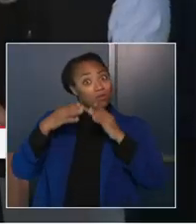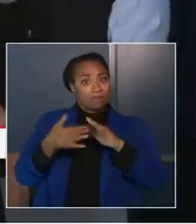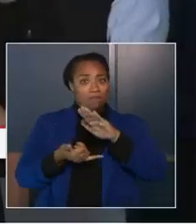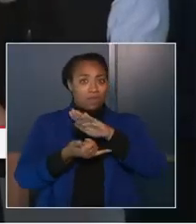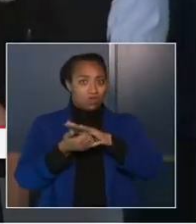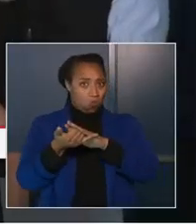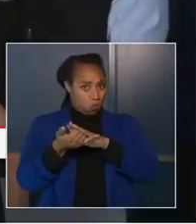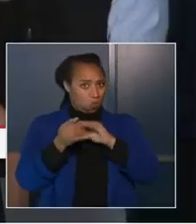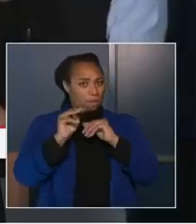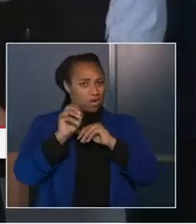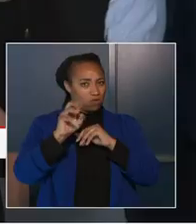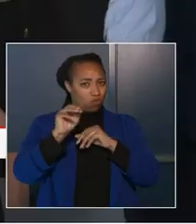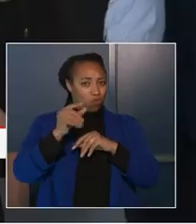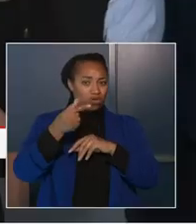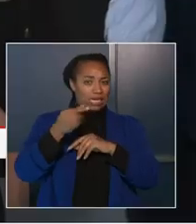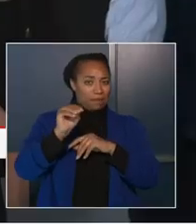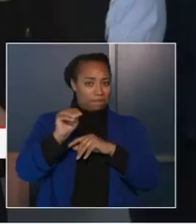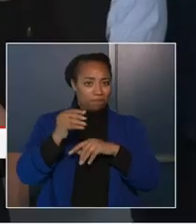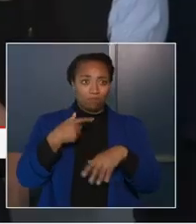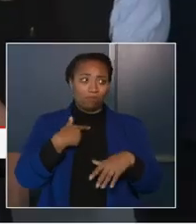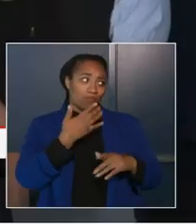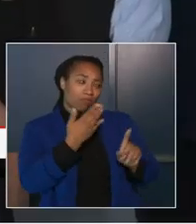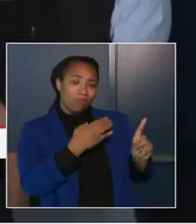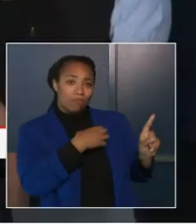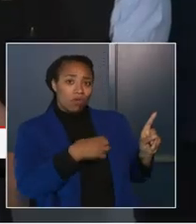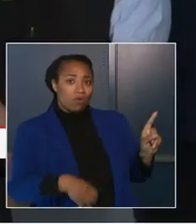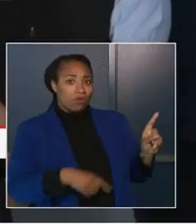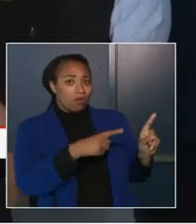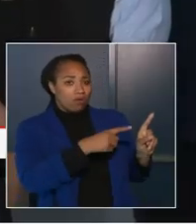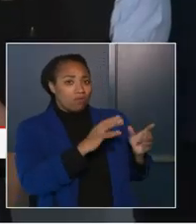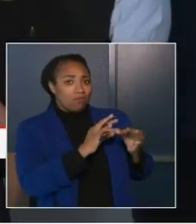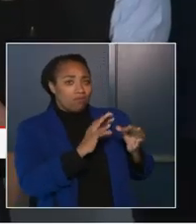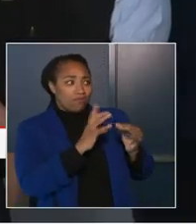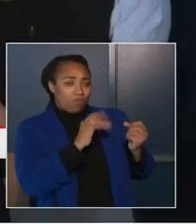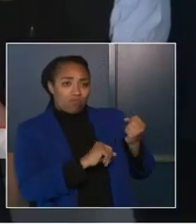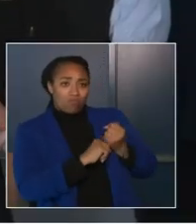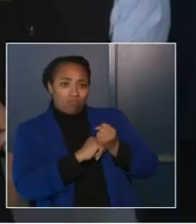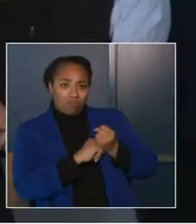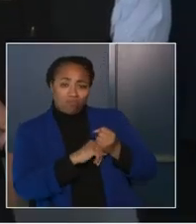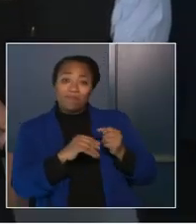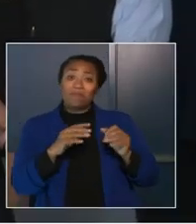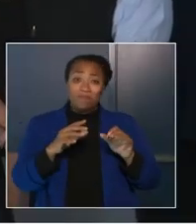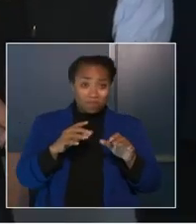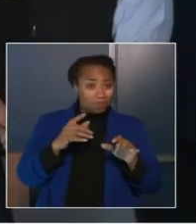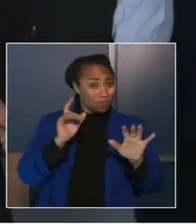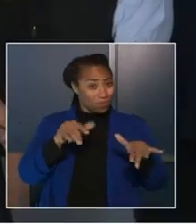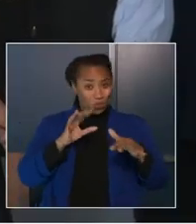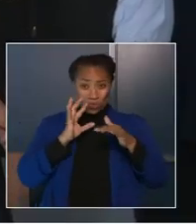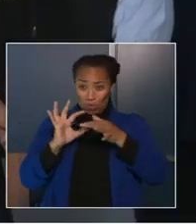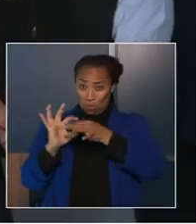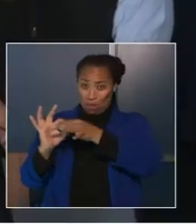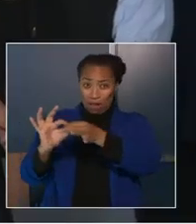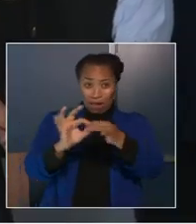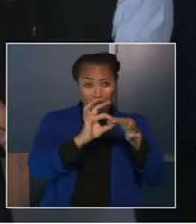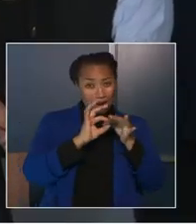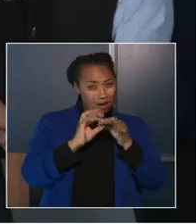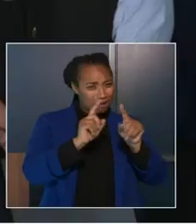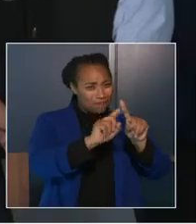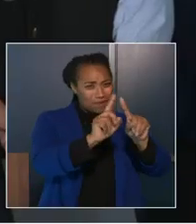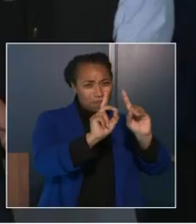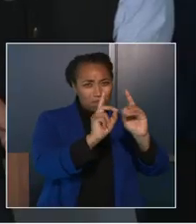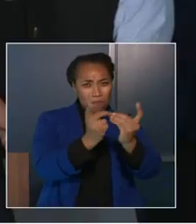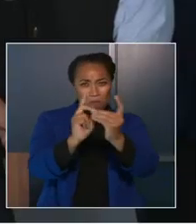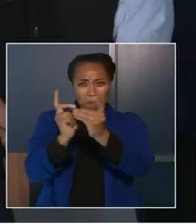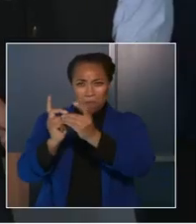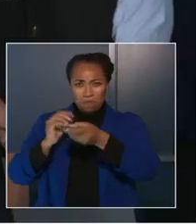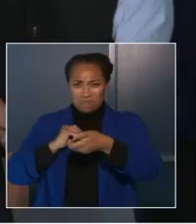the mayor and her team for having me with them today. We've been coordinating with all of our regional partners as well. So a couple updates on Metro. We've been